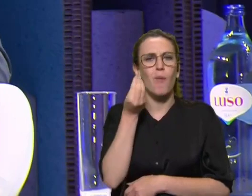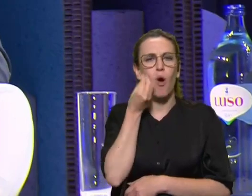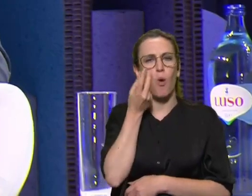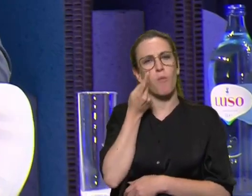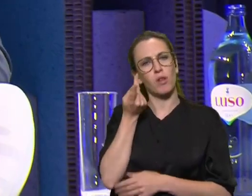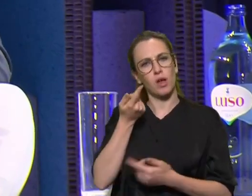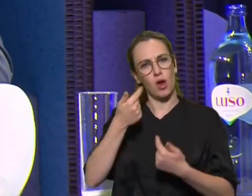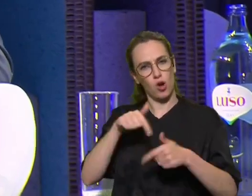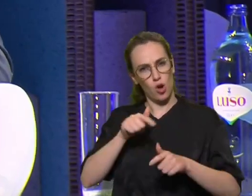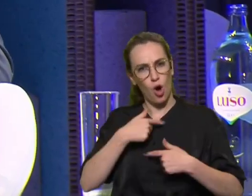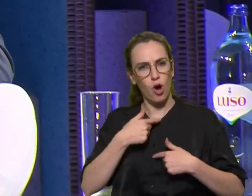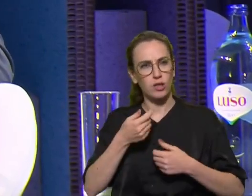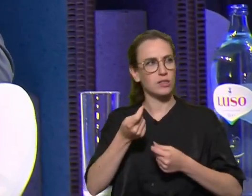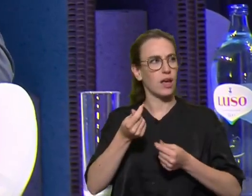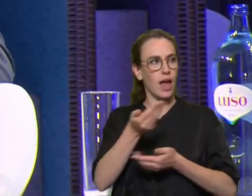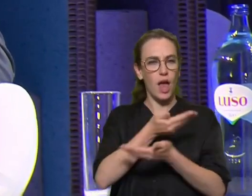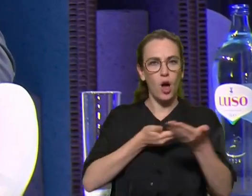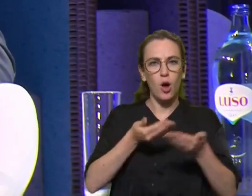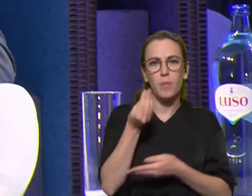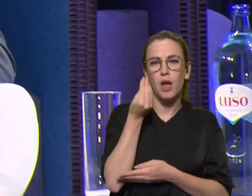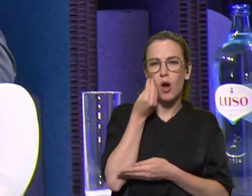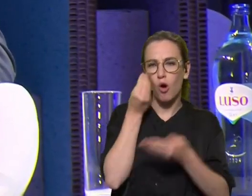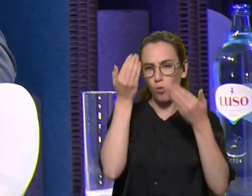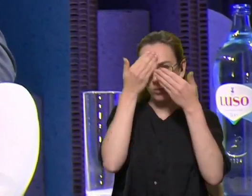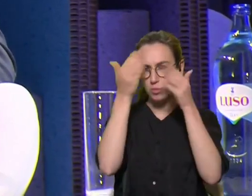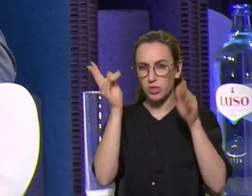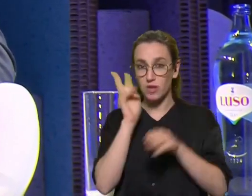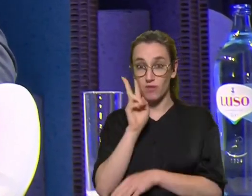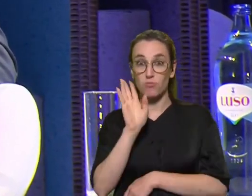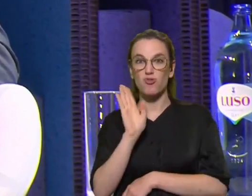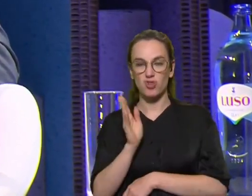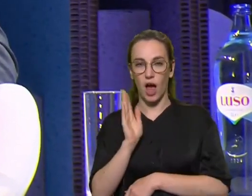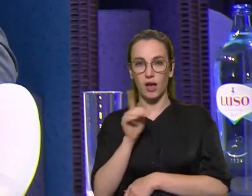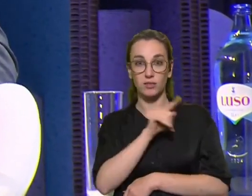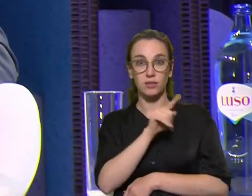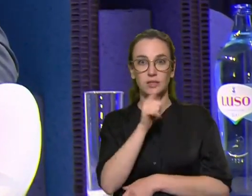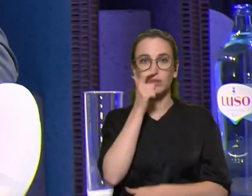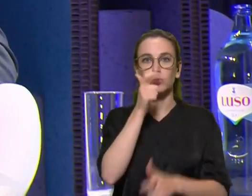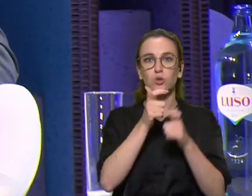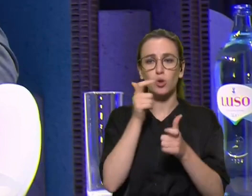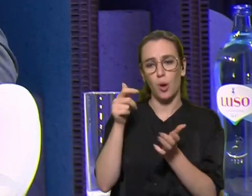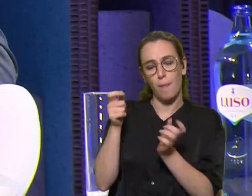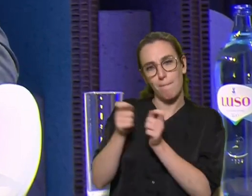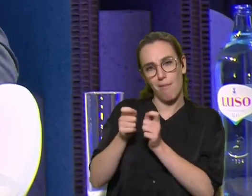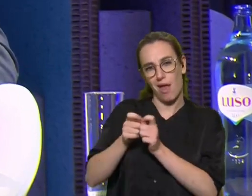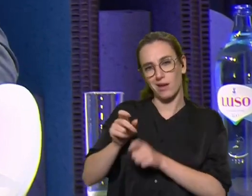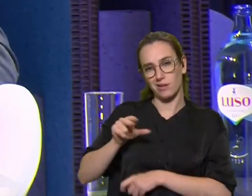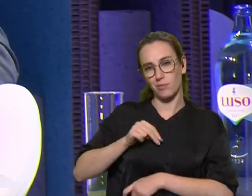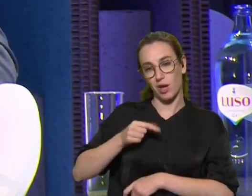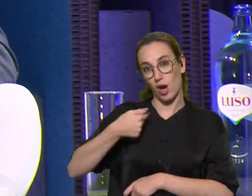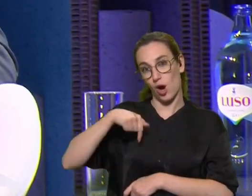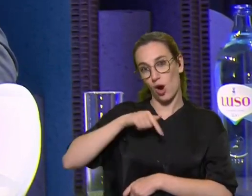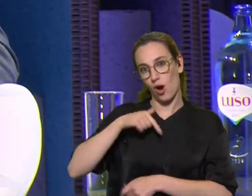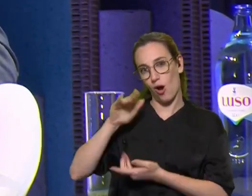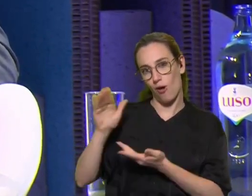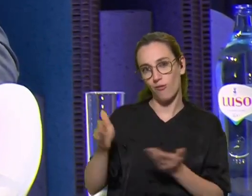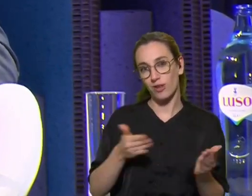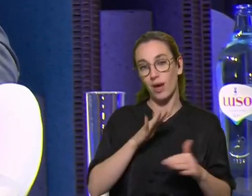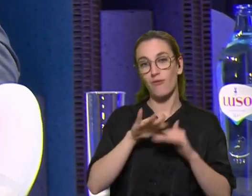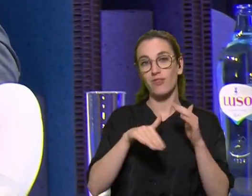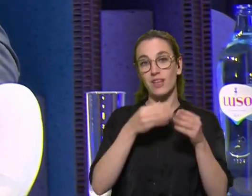they interlink for our life and for democracies? And so there are people who are already sitting down near